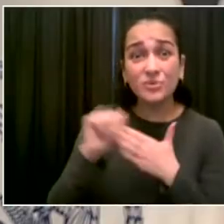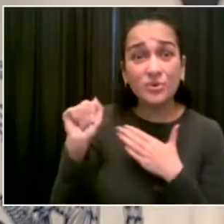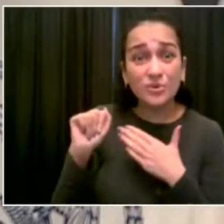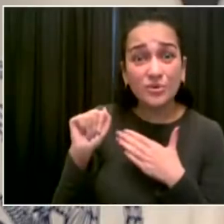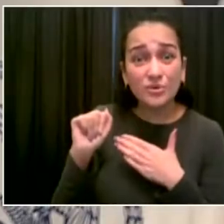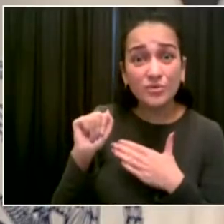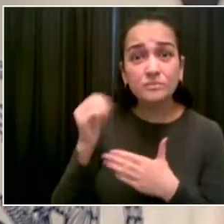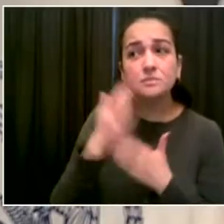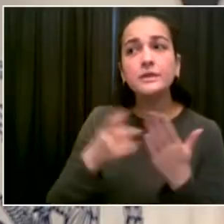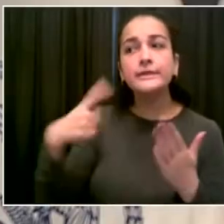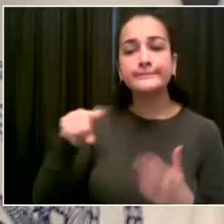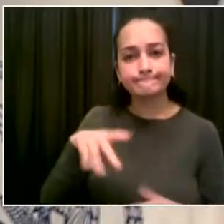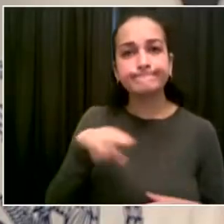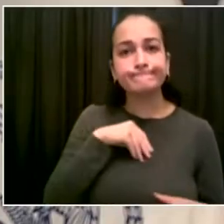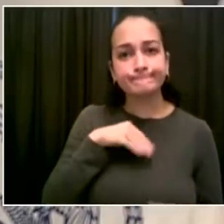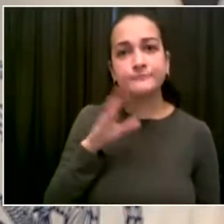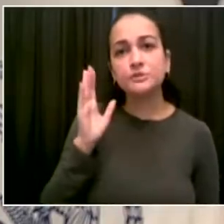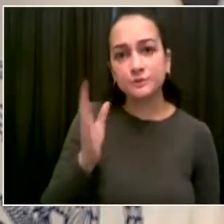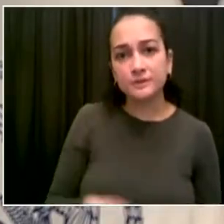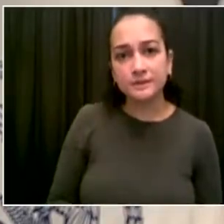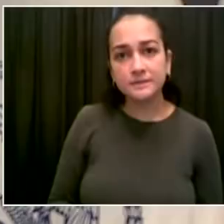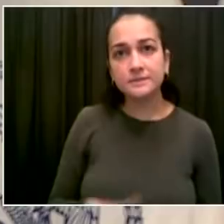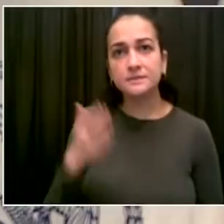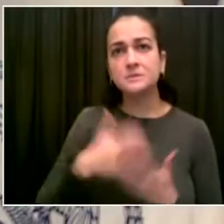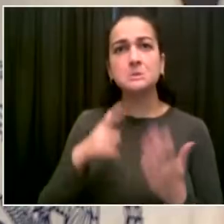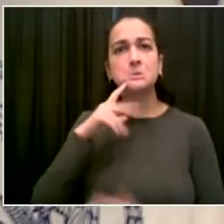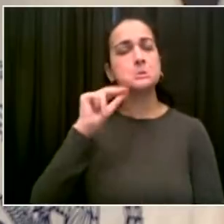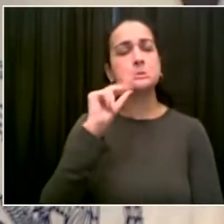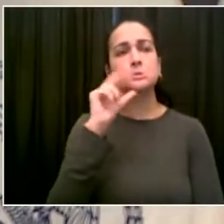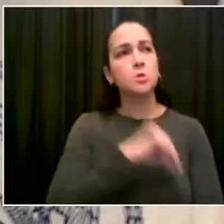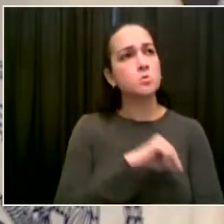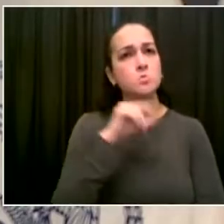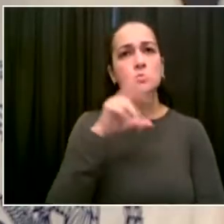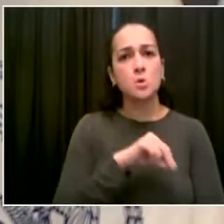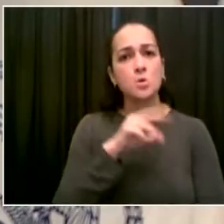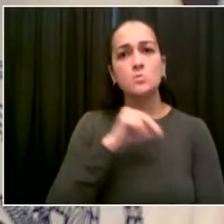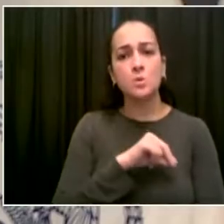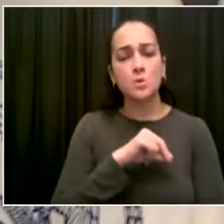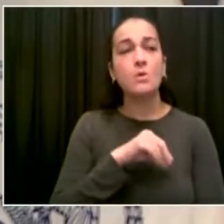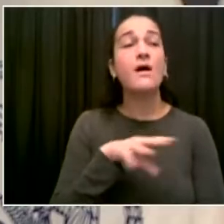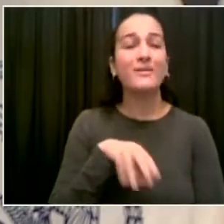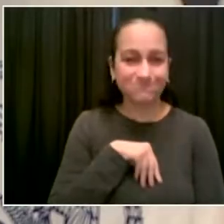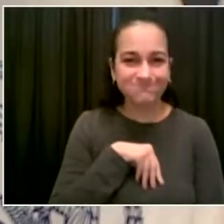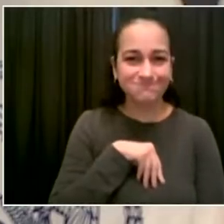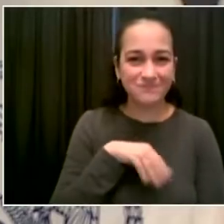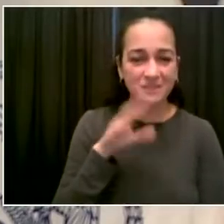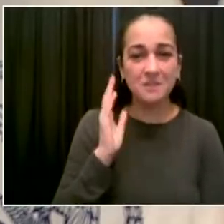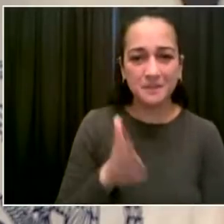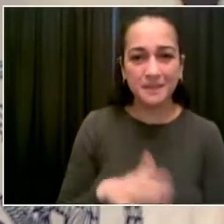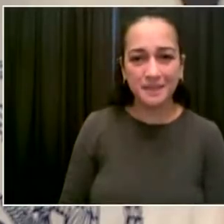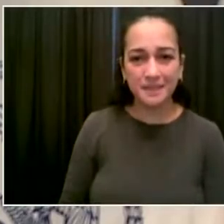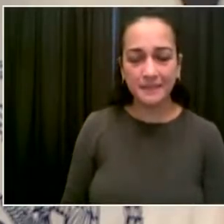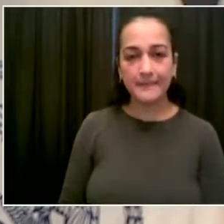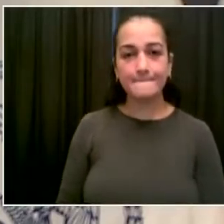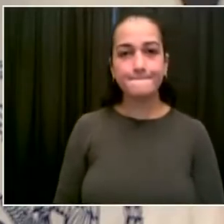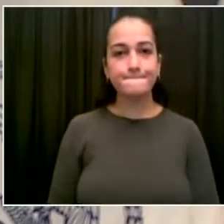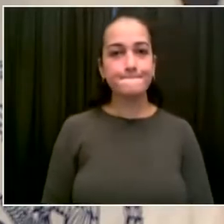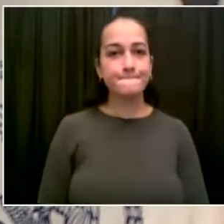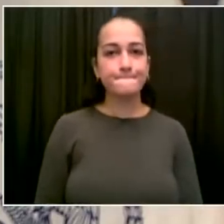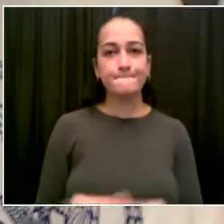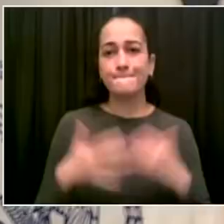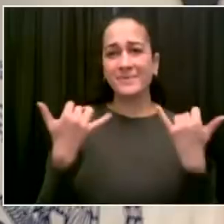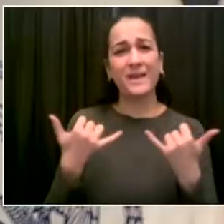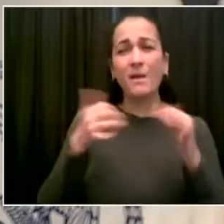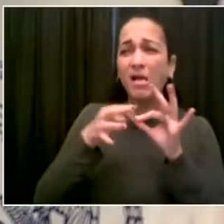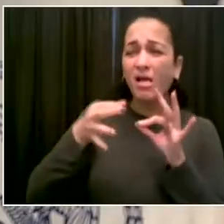handle these scenarios. We prepared for them. It's time for this now. It's just time. The next is Michael Garland